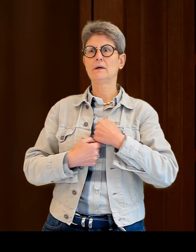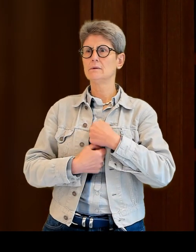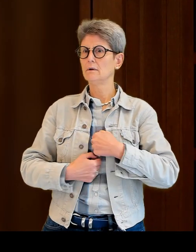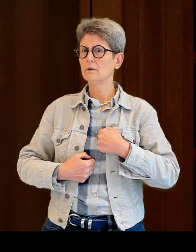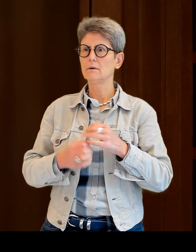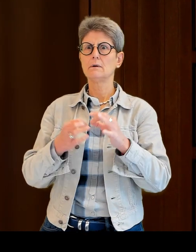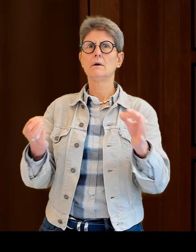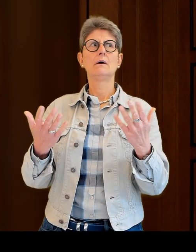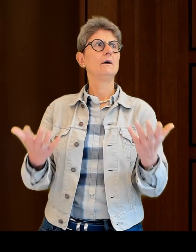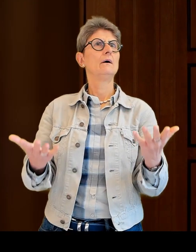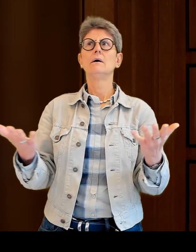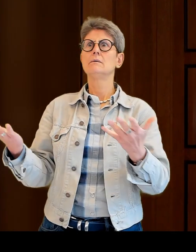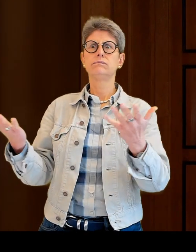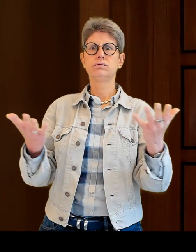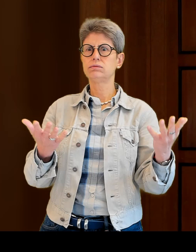and it's a very